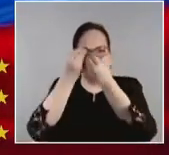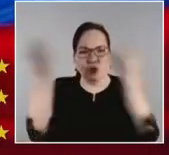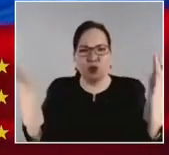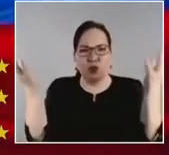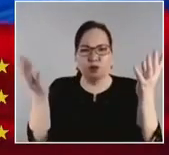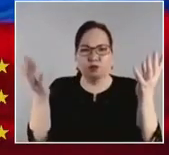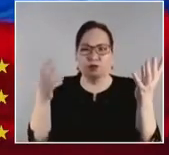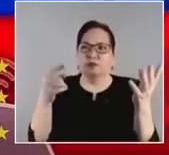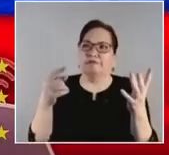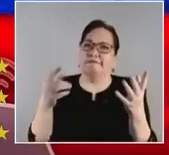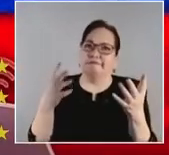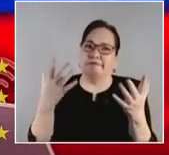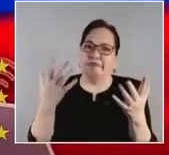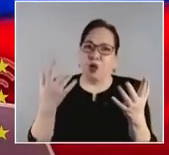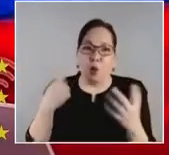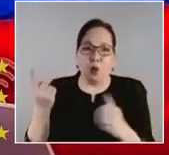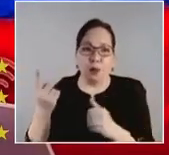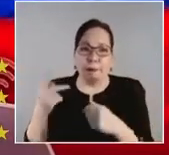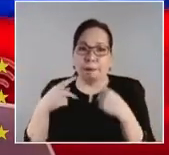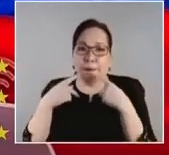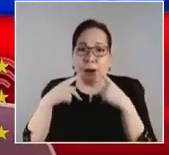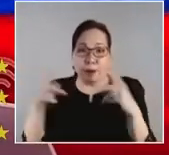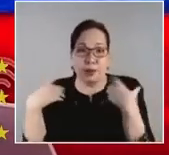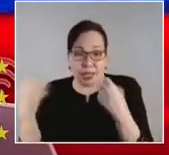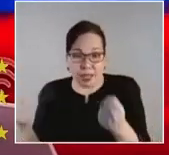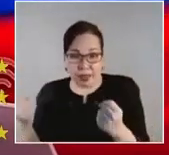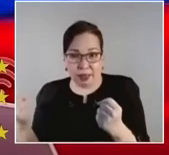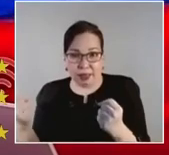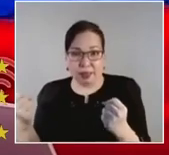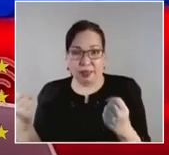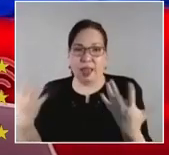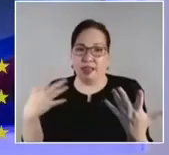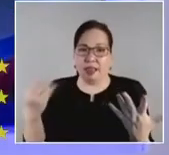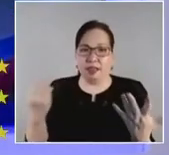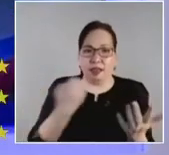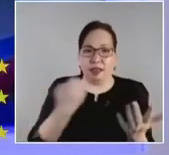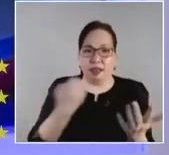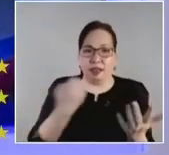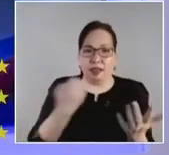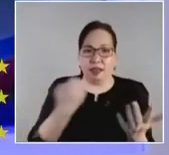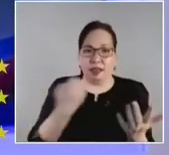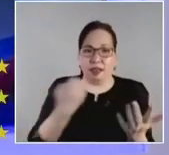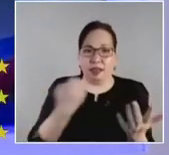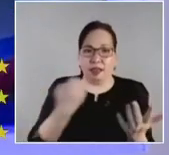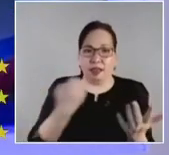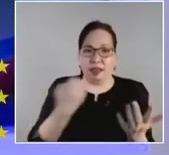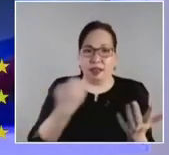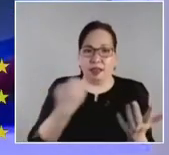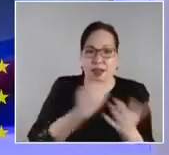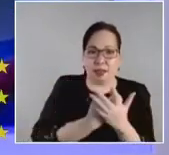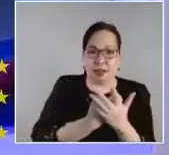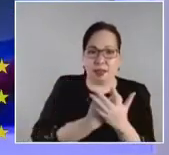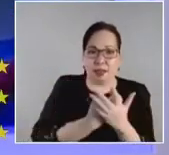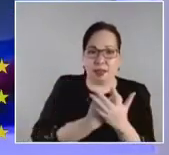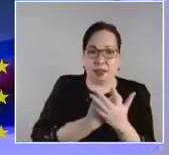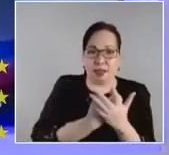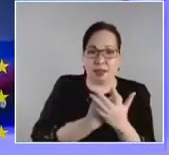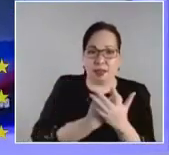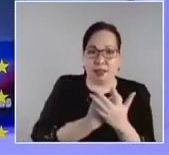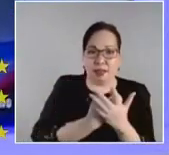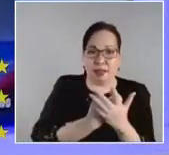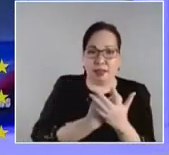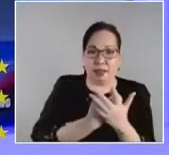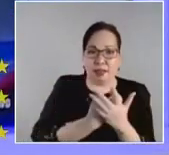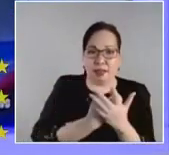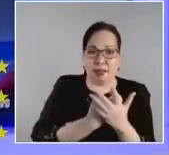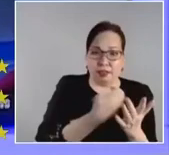be a balance. Yeah. So you're saying, sir, that we just need to live with the virus and figure things out along the way, which is what we're doing right now. But at the same time, sir, I also want to ask